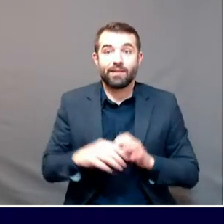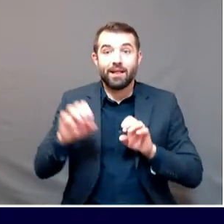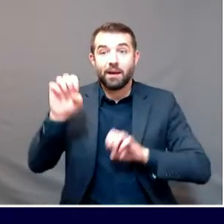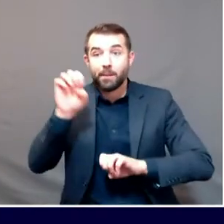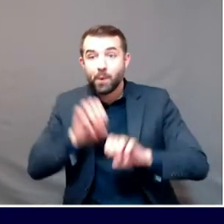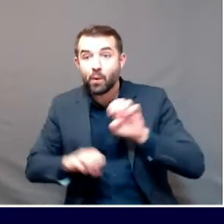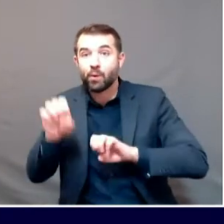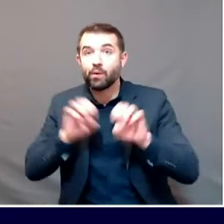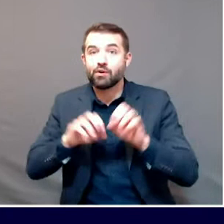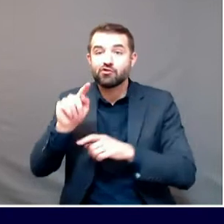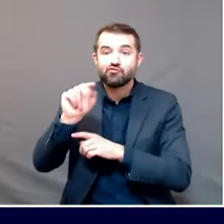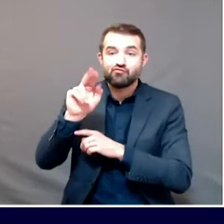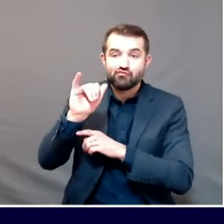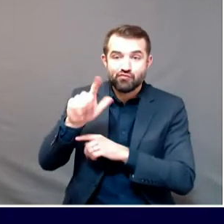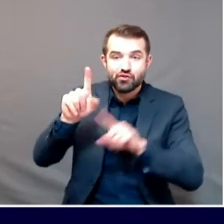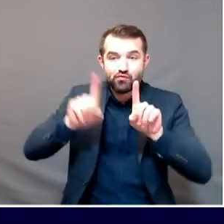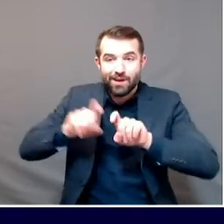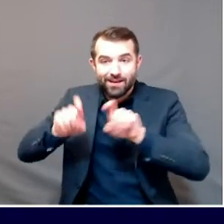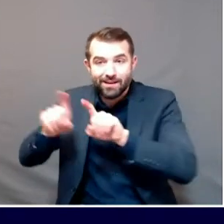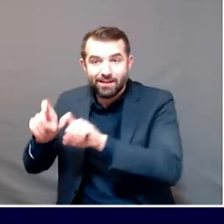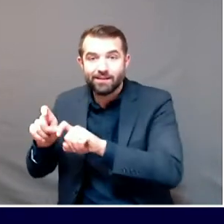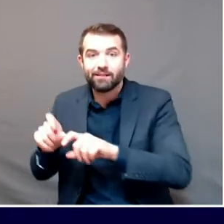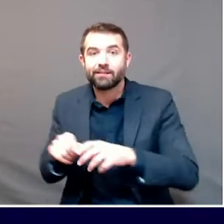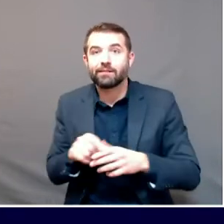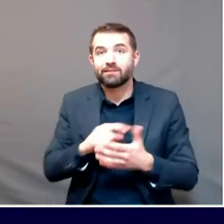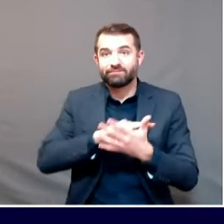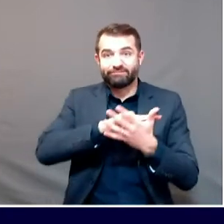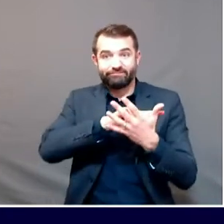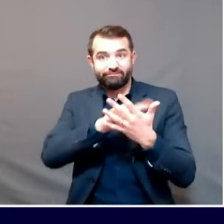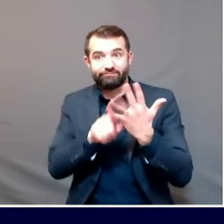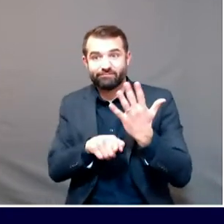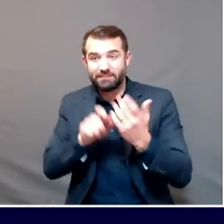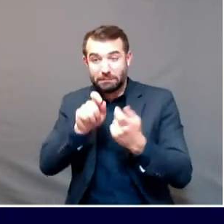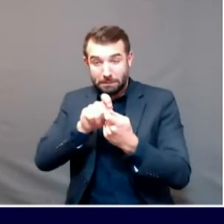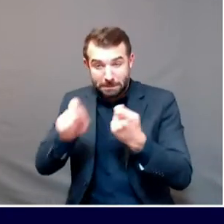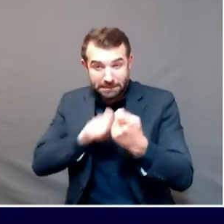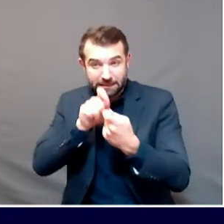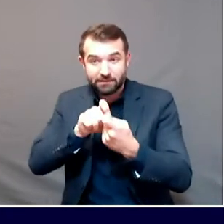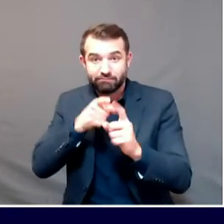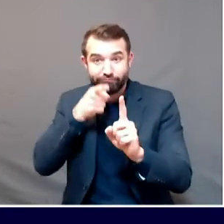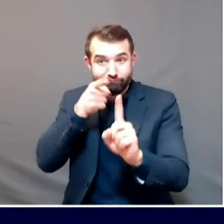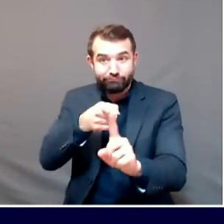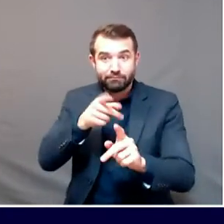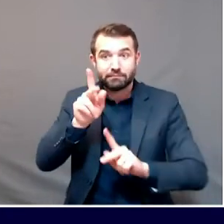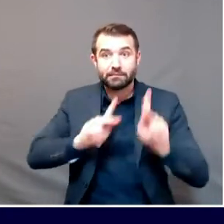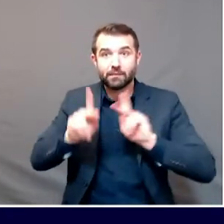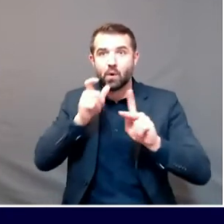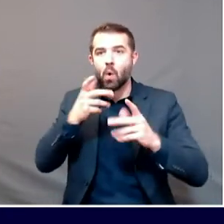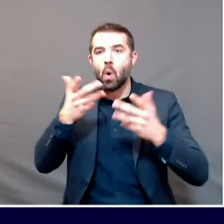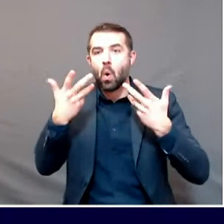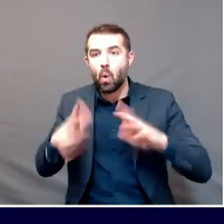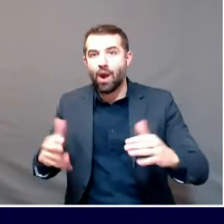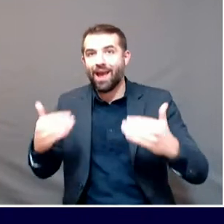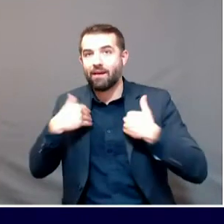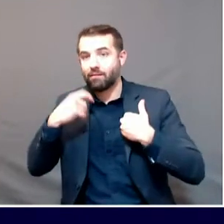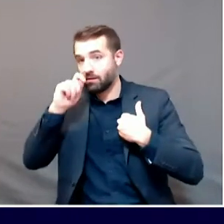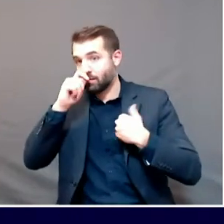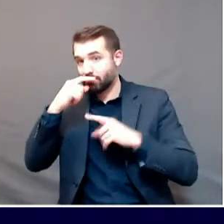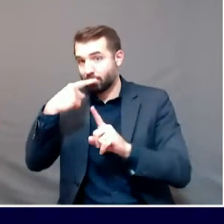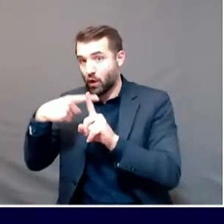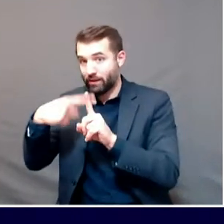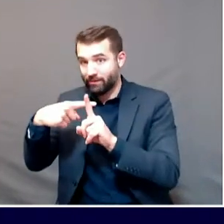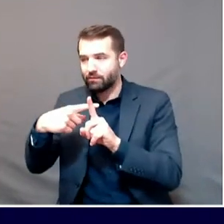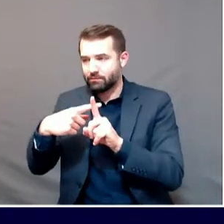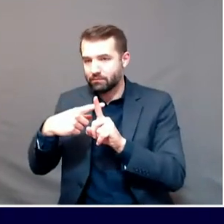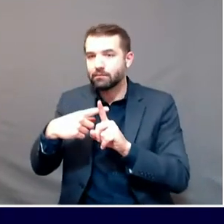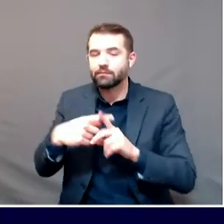to look for a certain number of individuals who had tested positive. And those are called event-driven